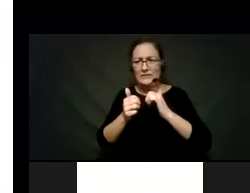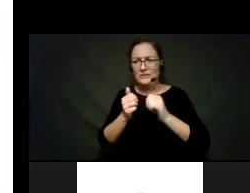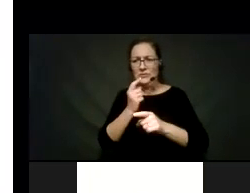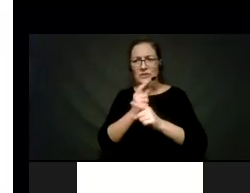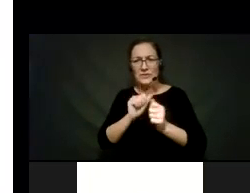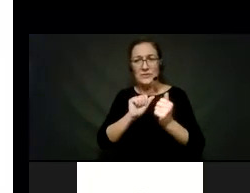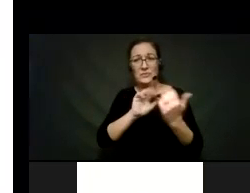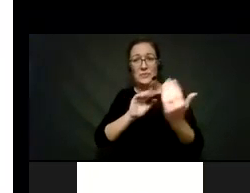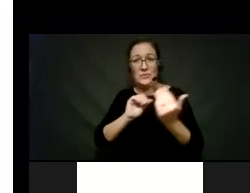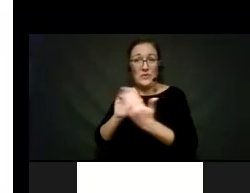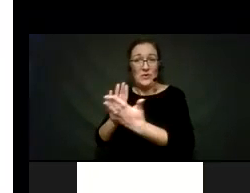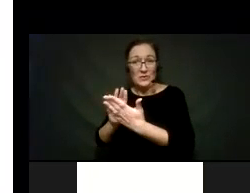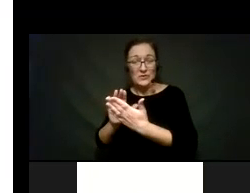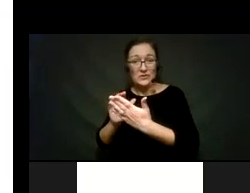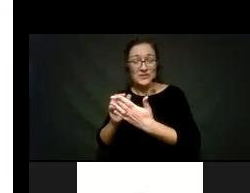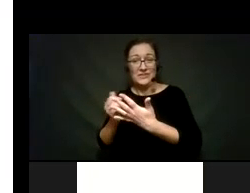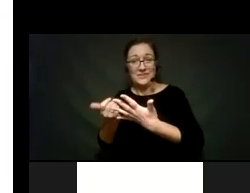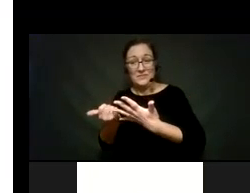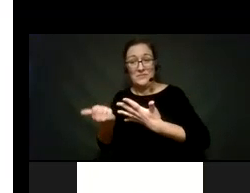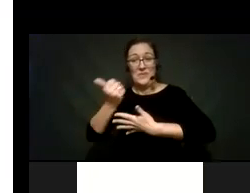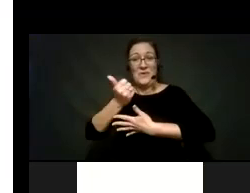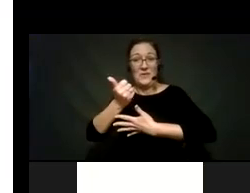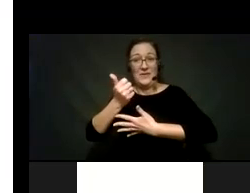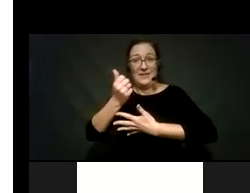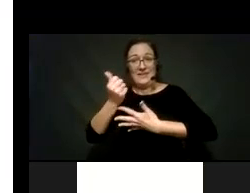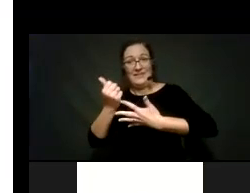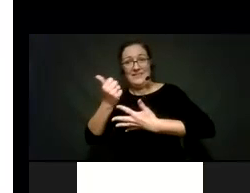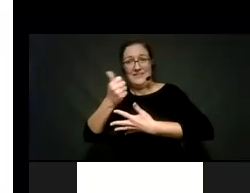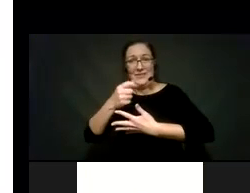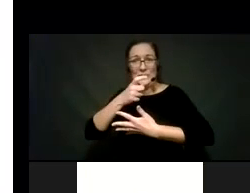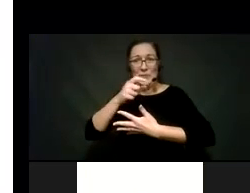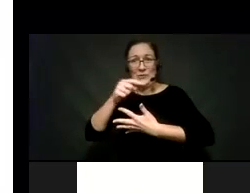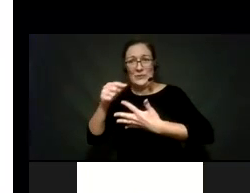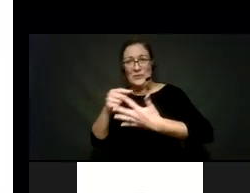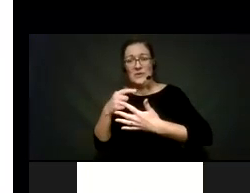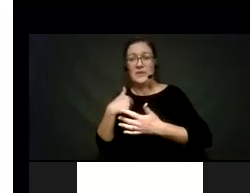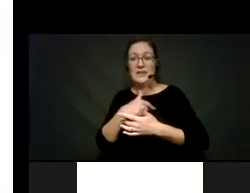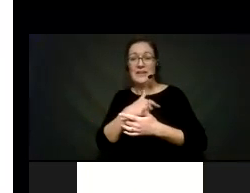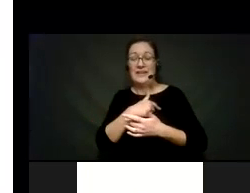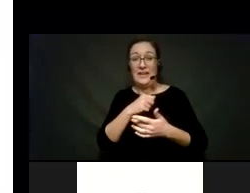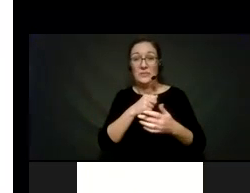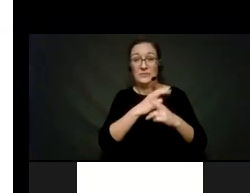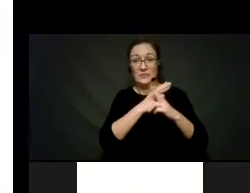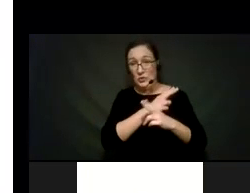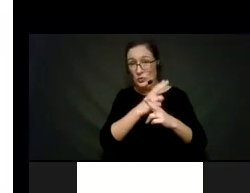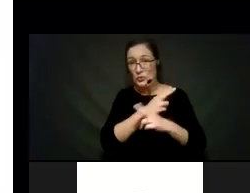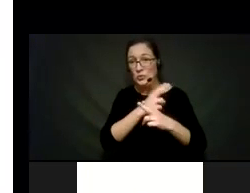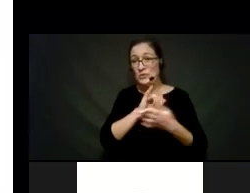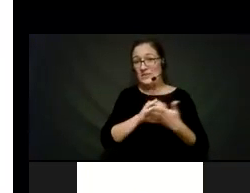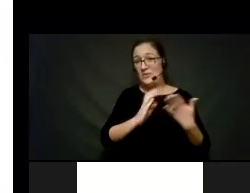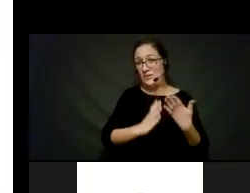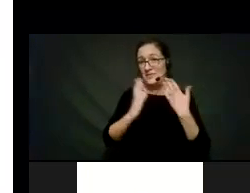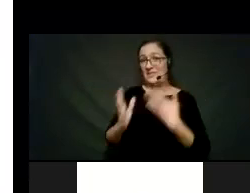priority groups. And one of the factors that we use is those recommendations. They are based